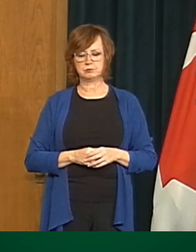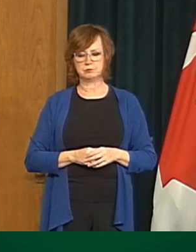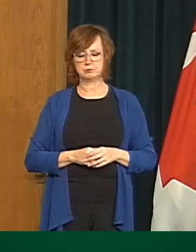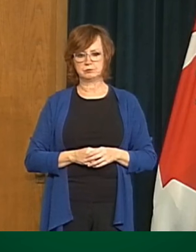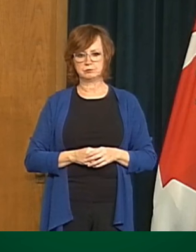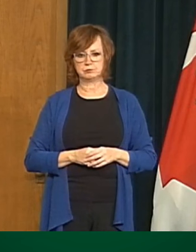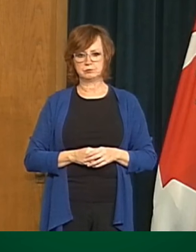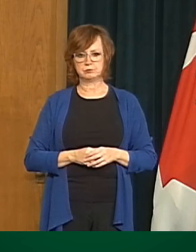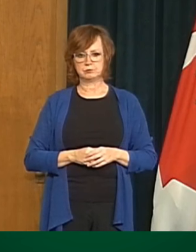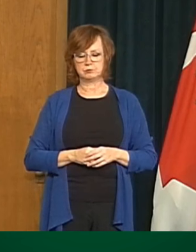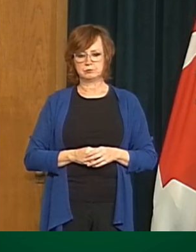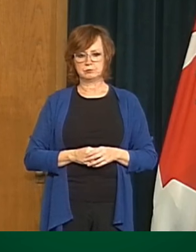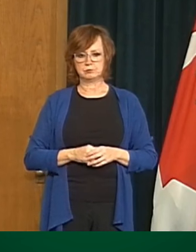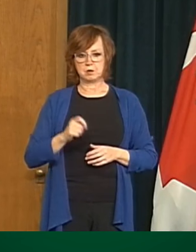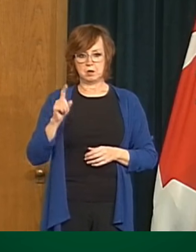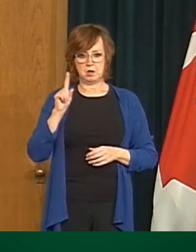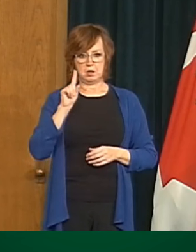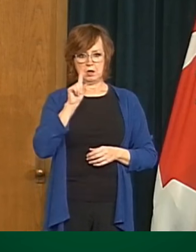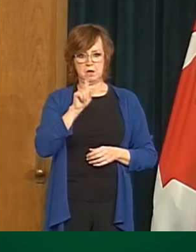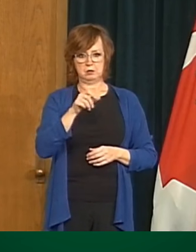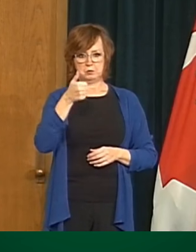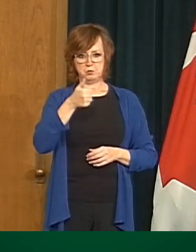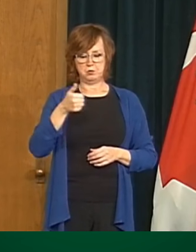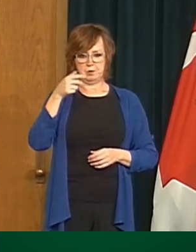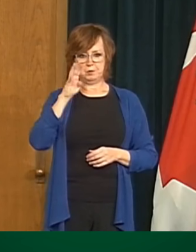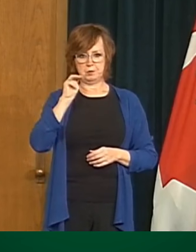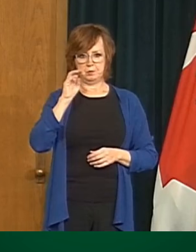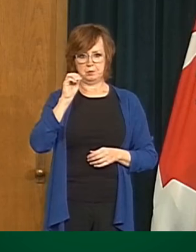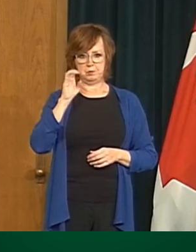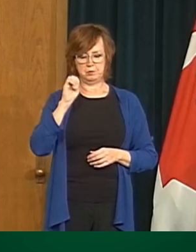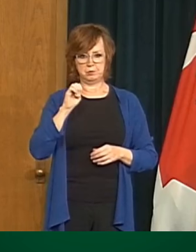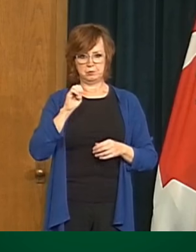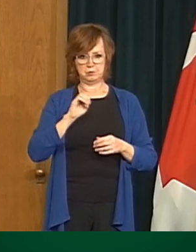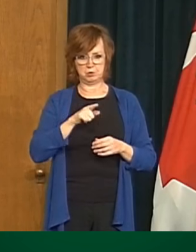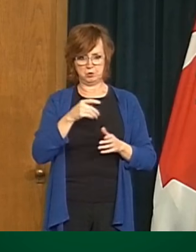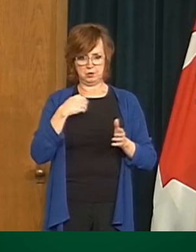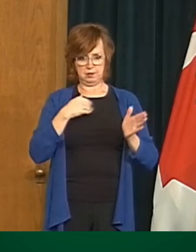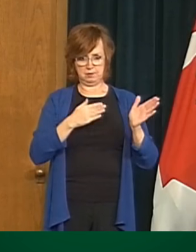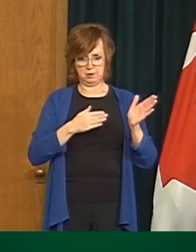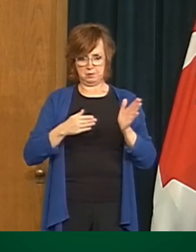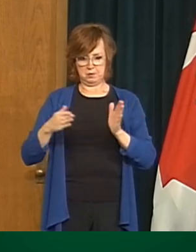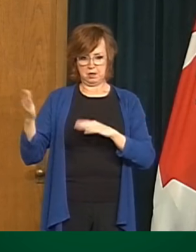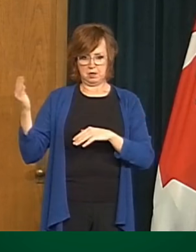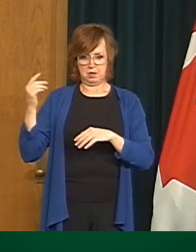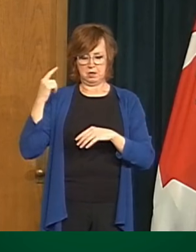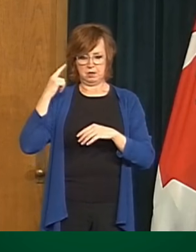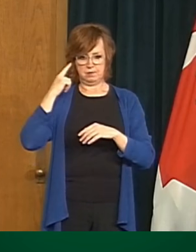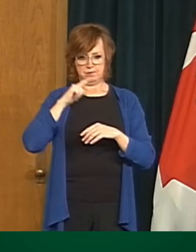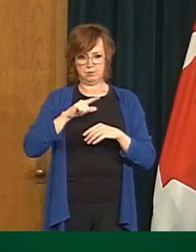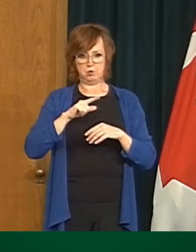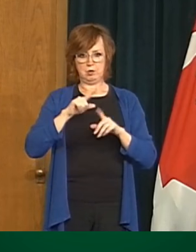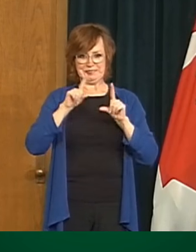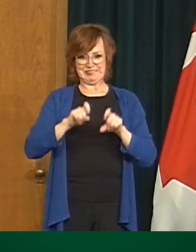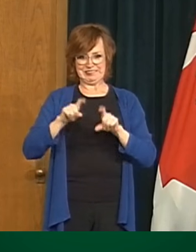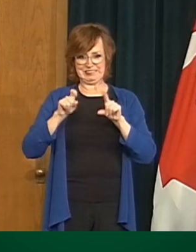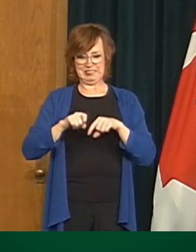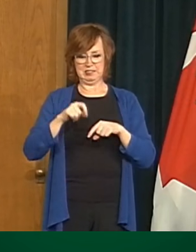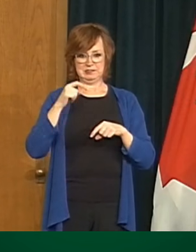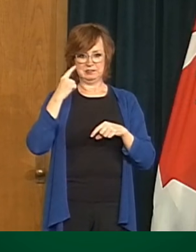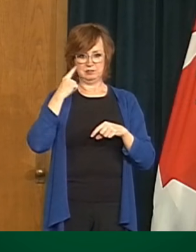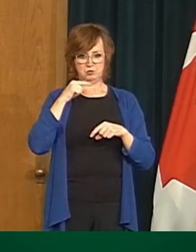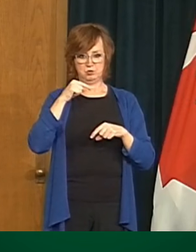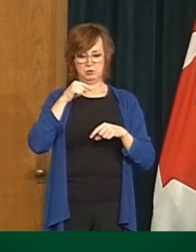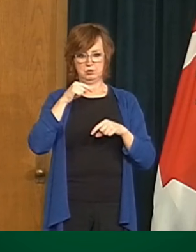is your plan to increase the number of tests that are being done in this province? Because April has come and gone, and we did